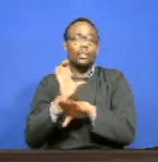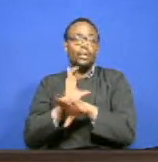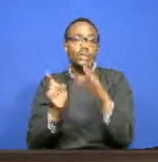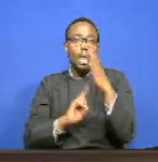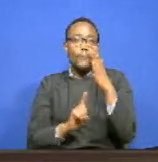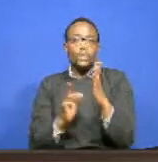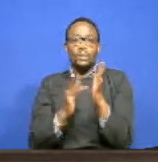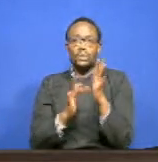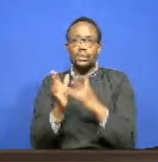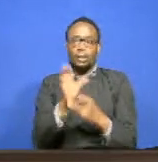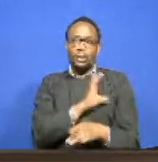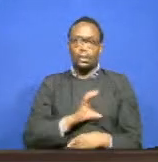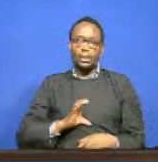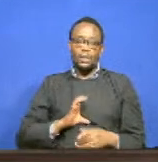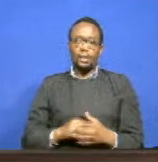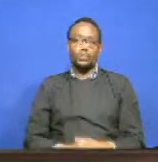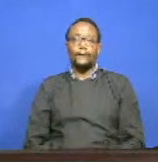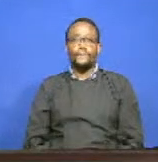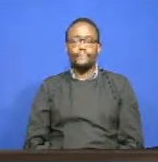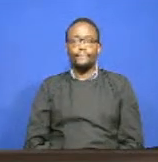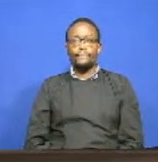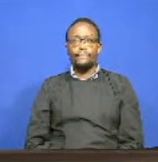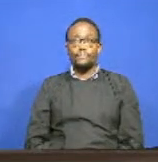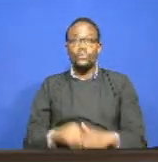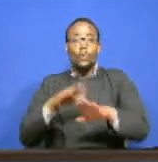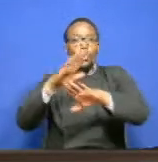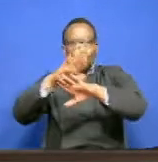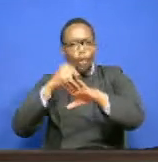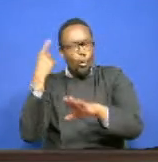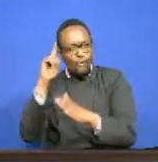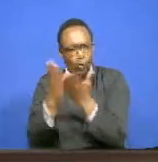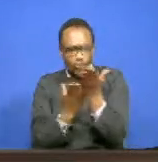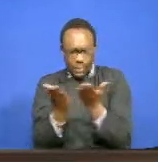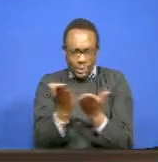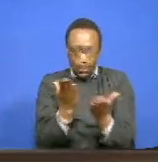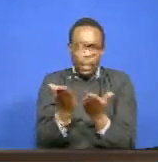Christ. The call to service